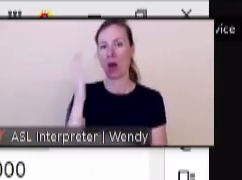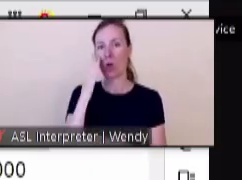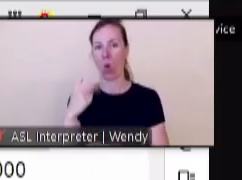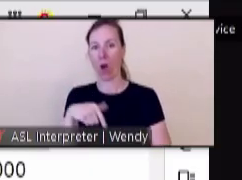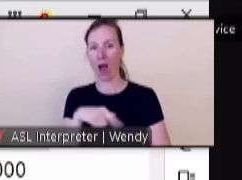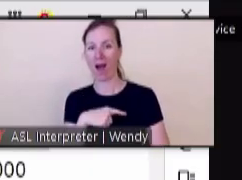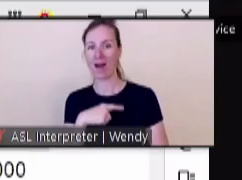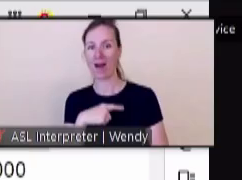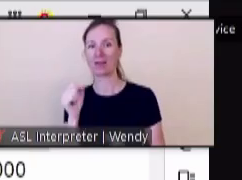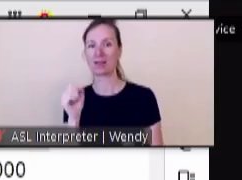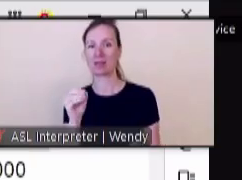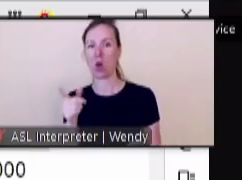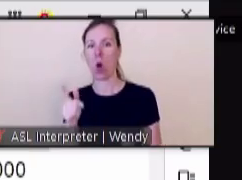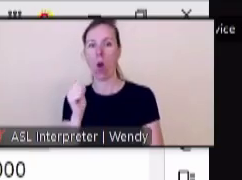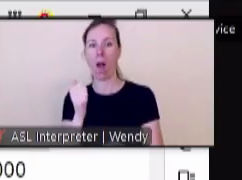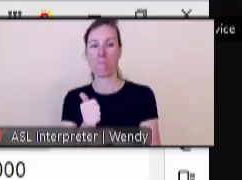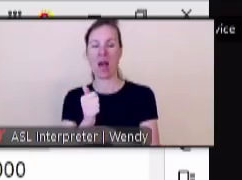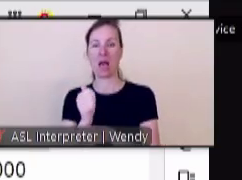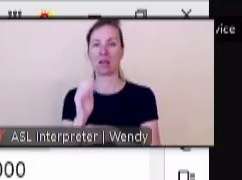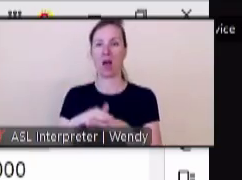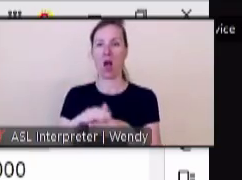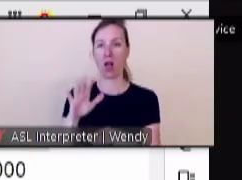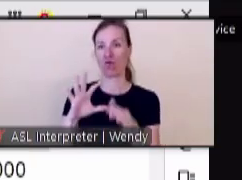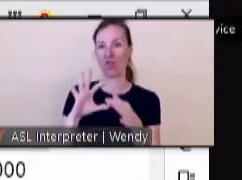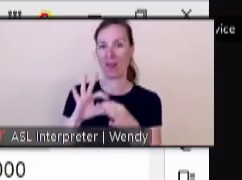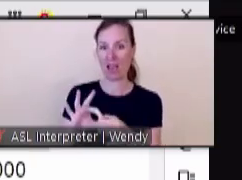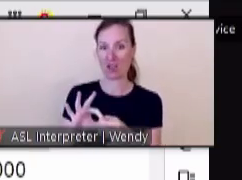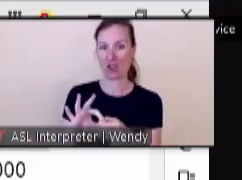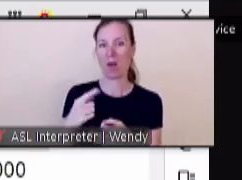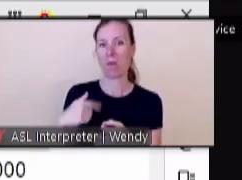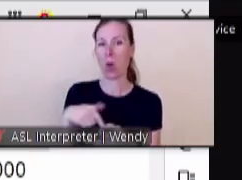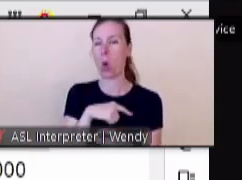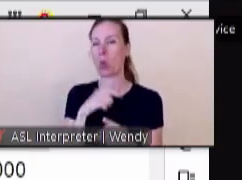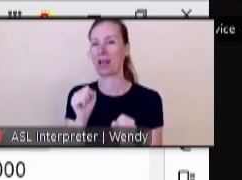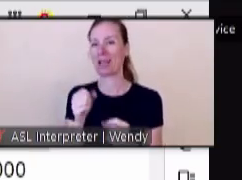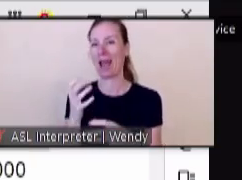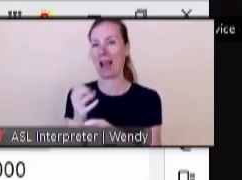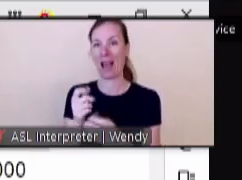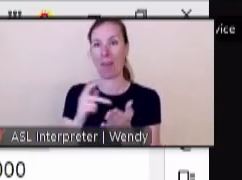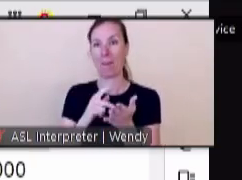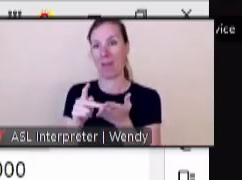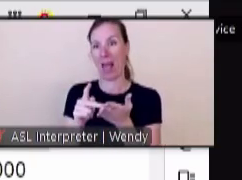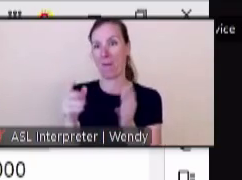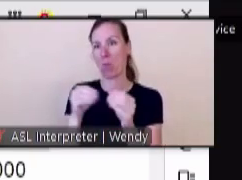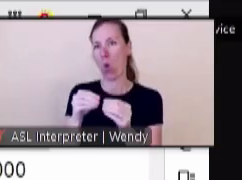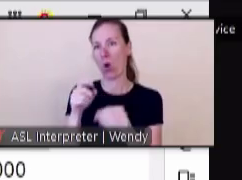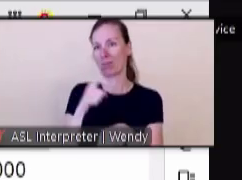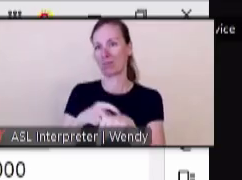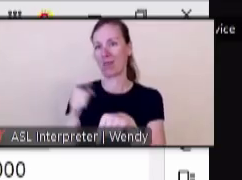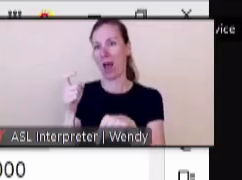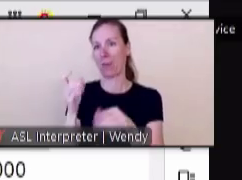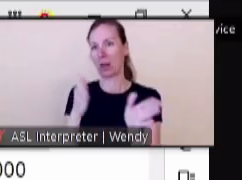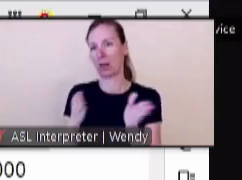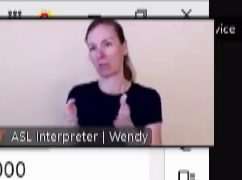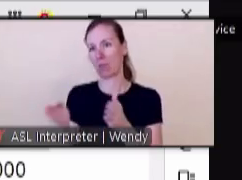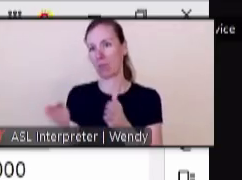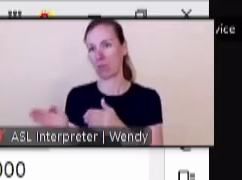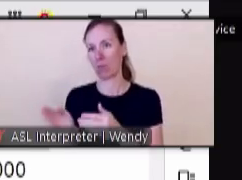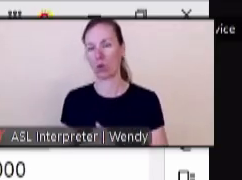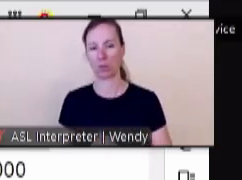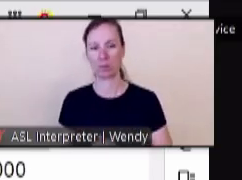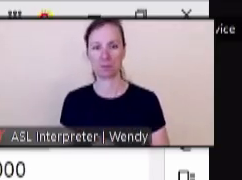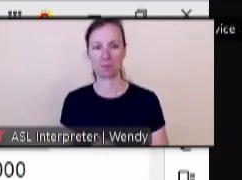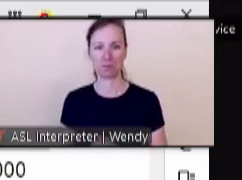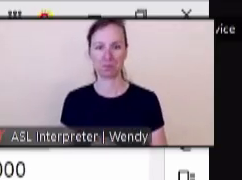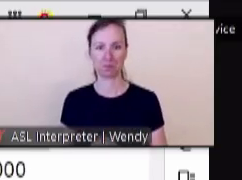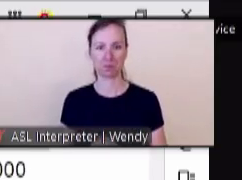relationship, we can get these payments in a timely fashion. So it'll be reflective of our numbers. Okay, so